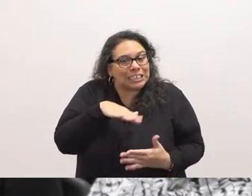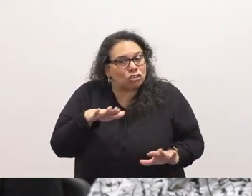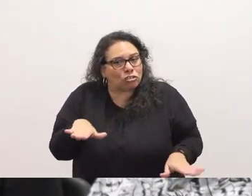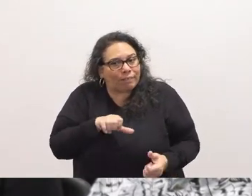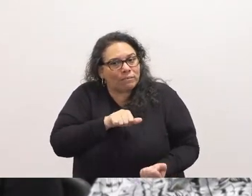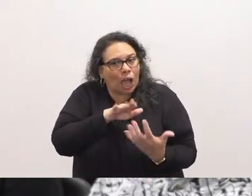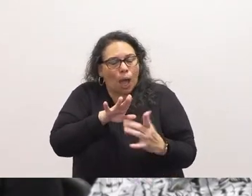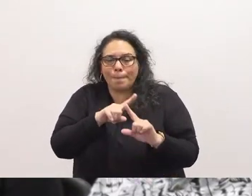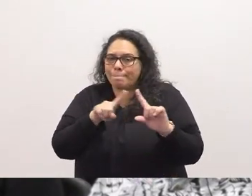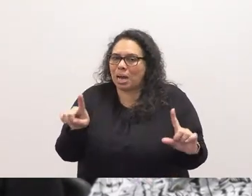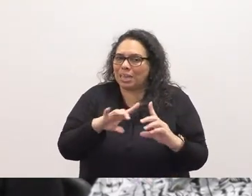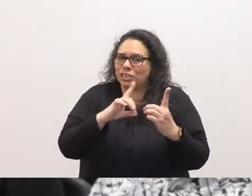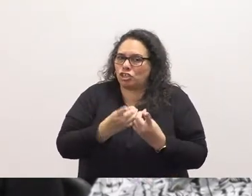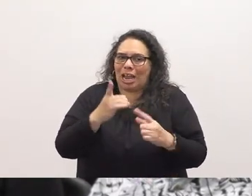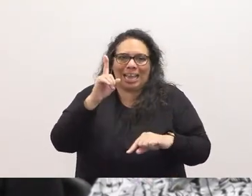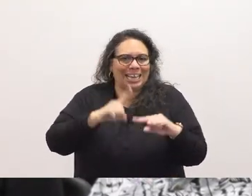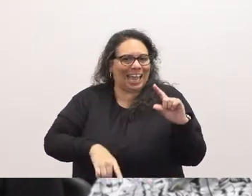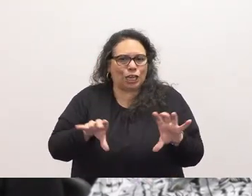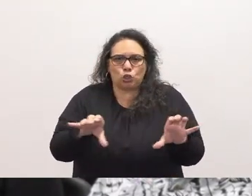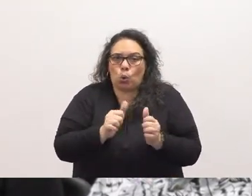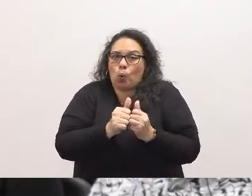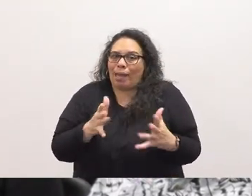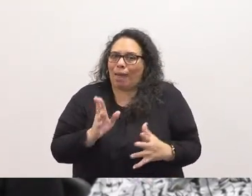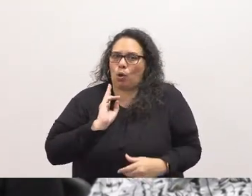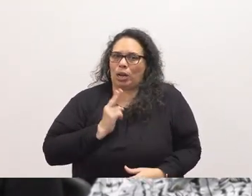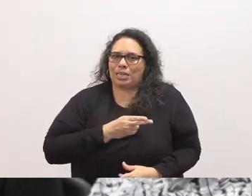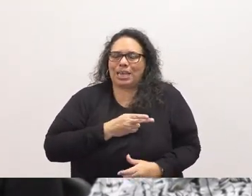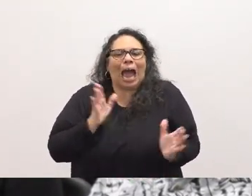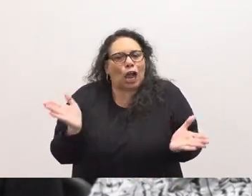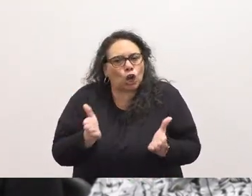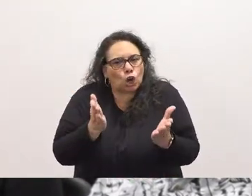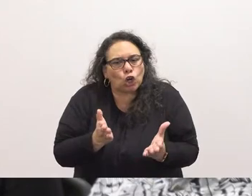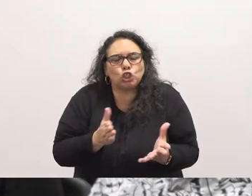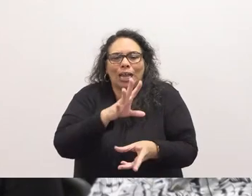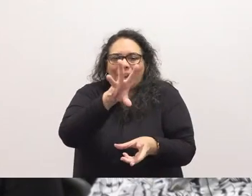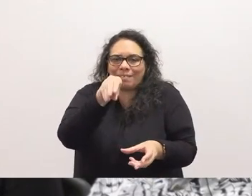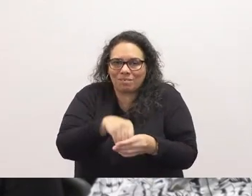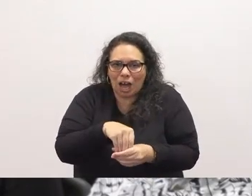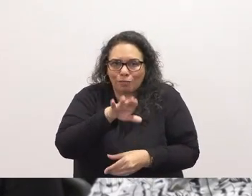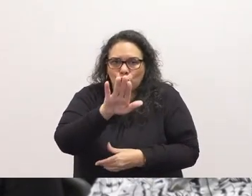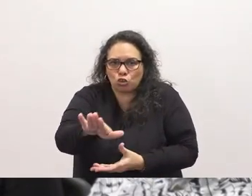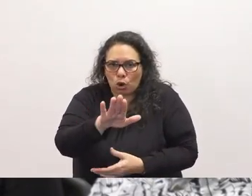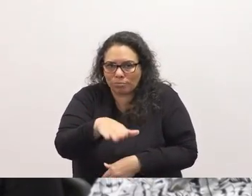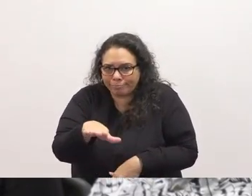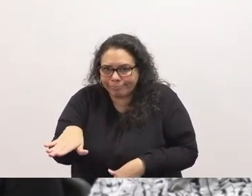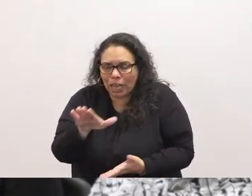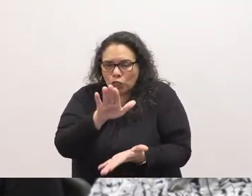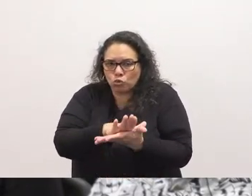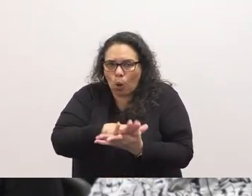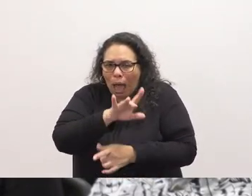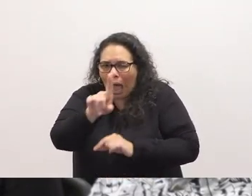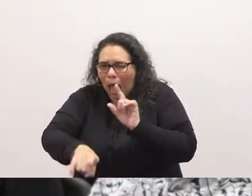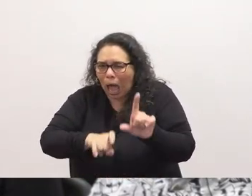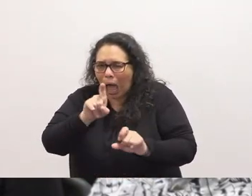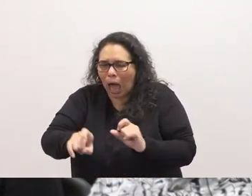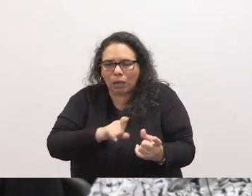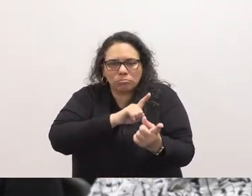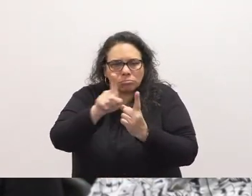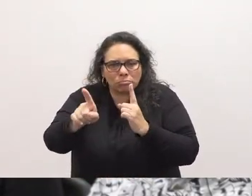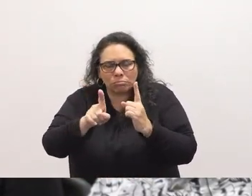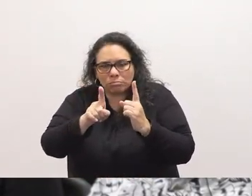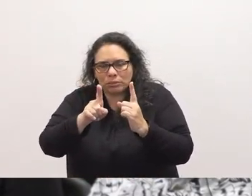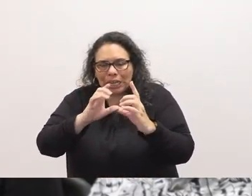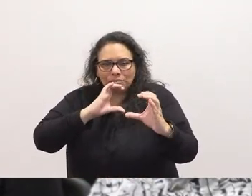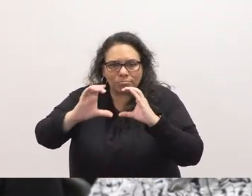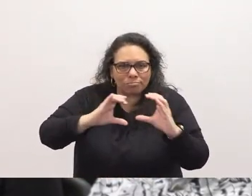the district cannot do this without us. I urge you to get involved at your child's school, ask questions, talk to teachers,